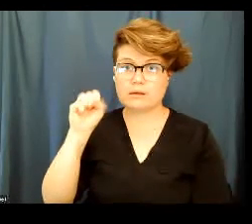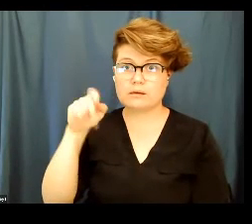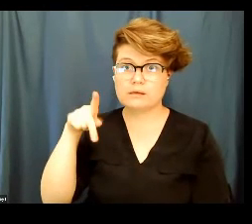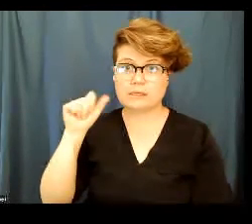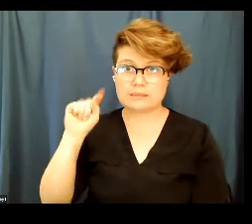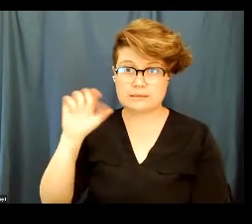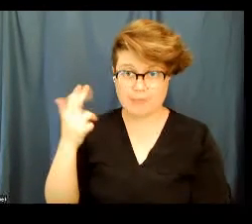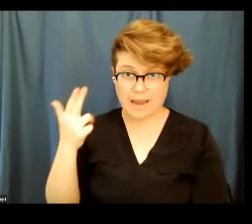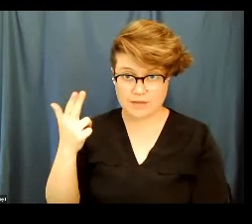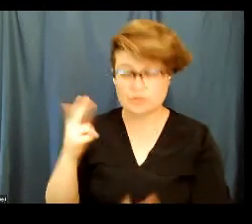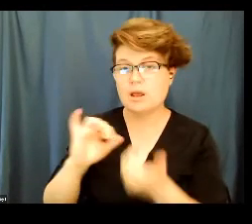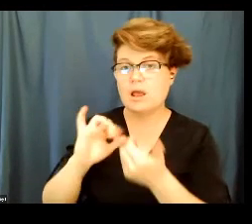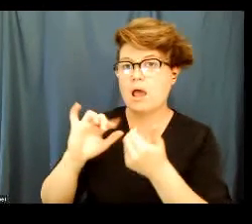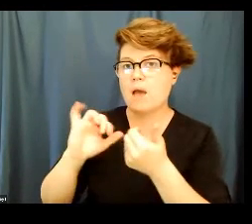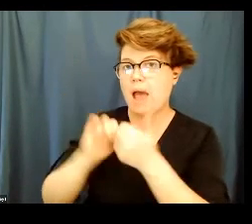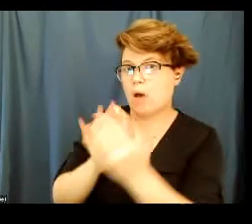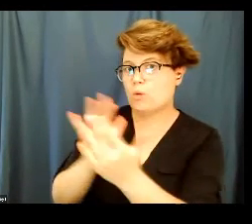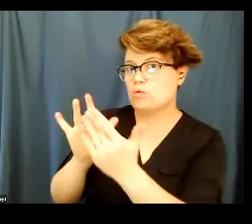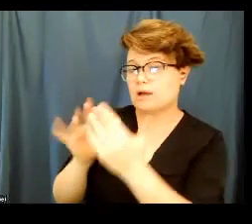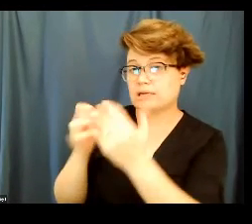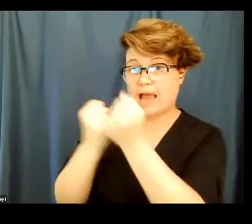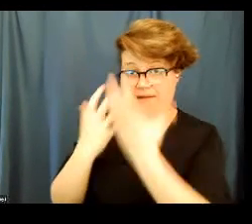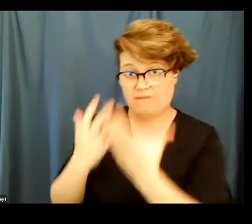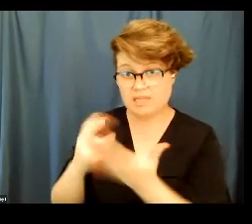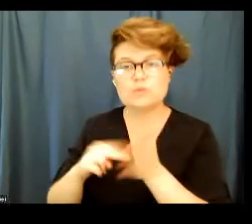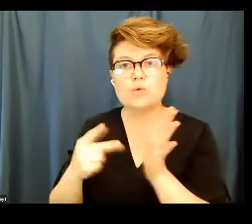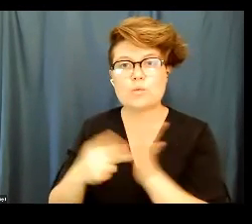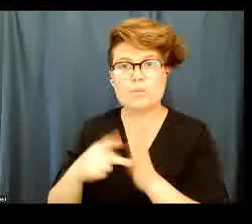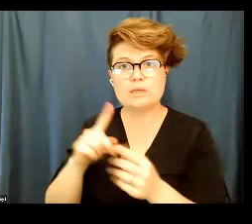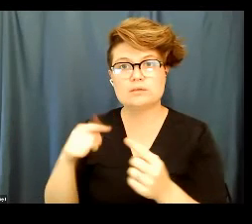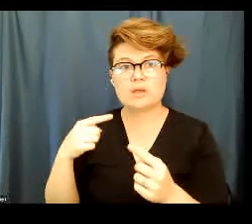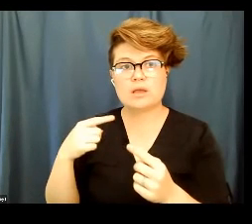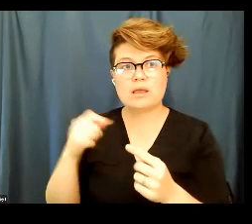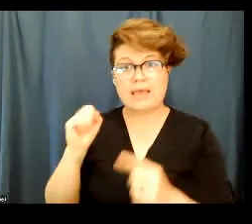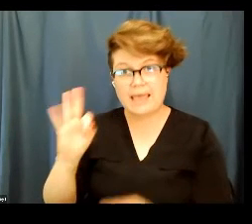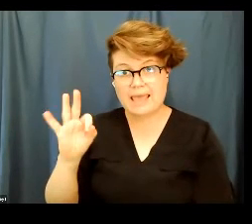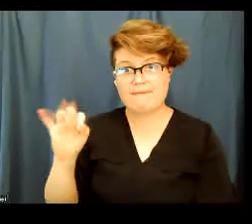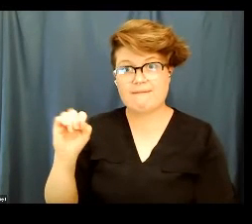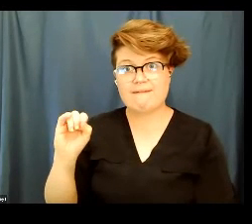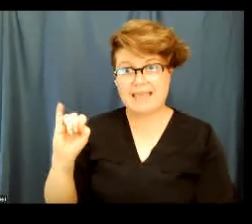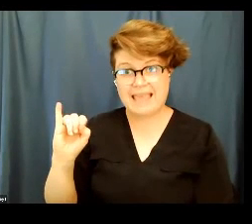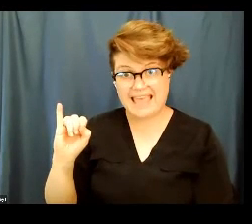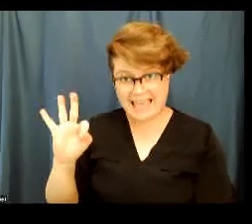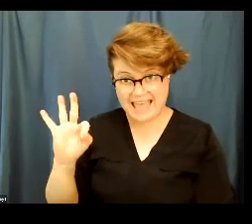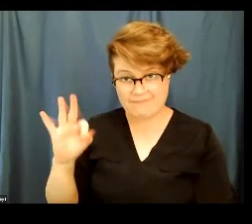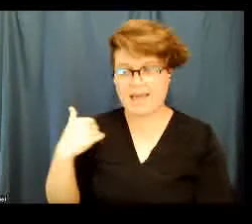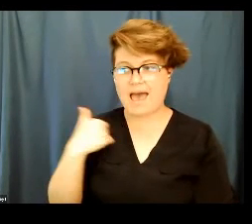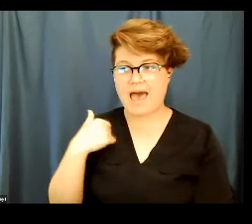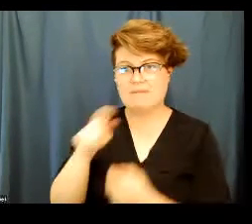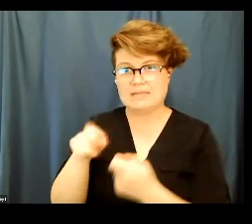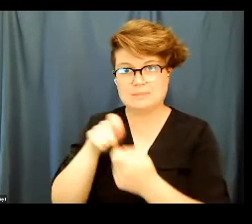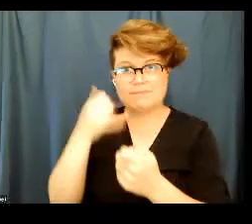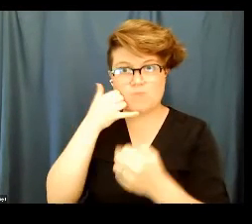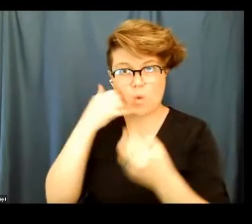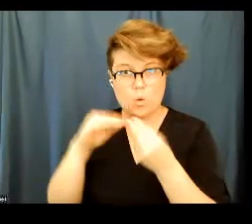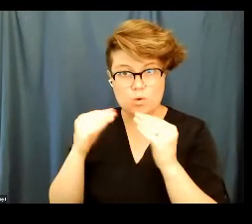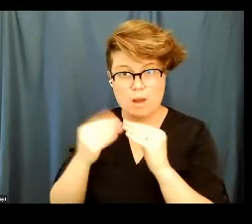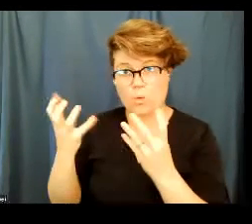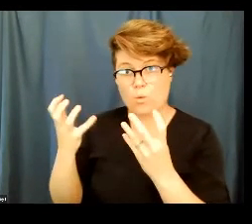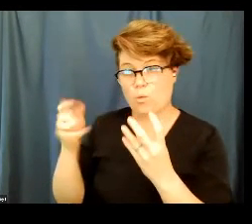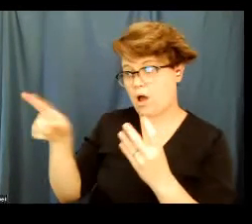contact advocates. So we could give dispatch if we have a specific number we'd want them to